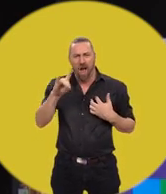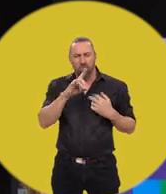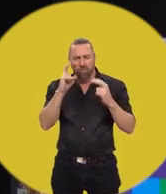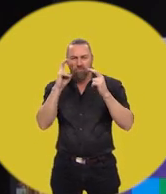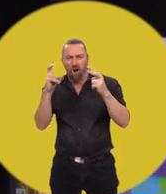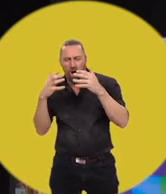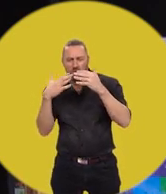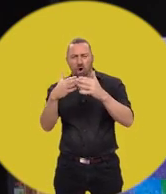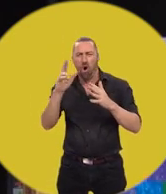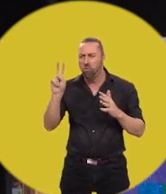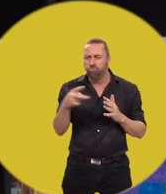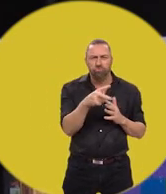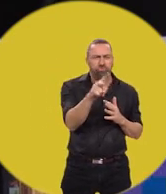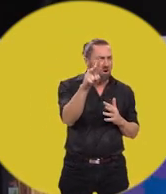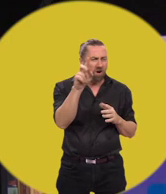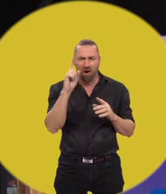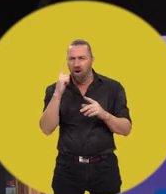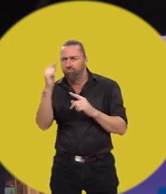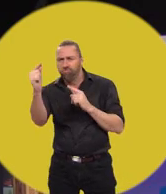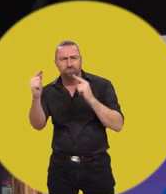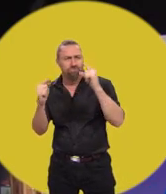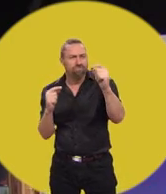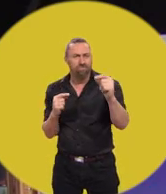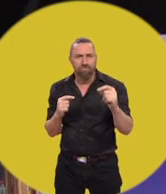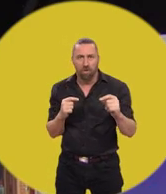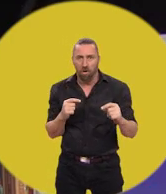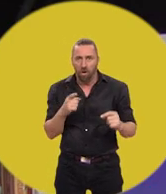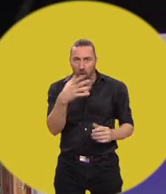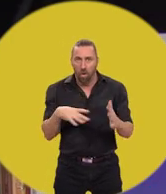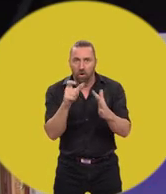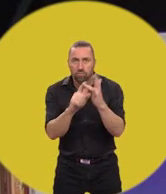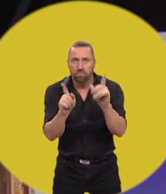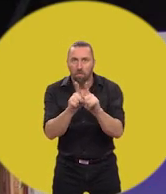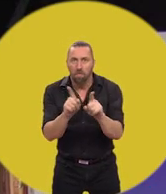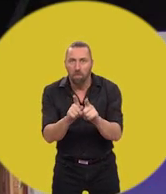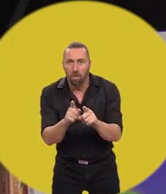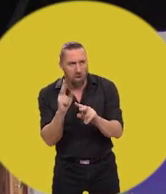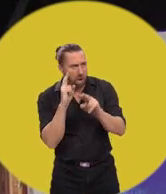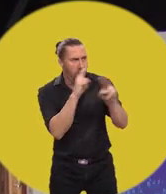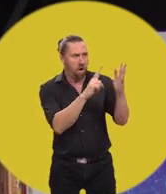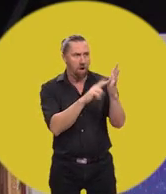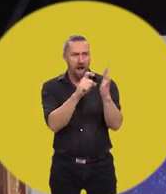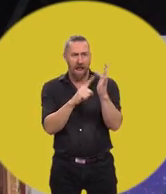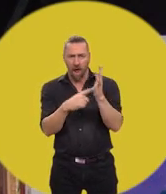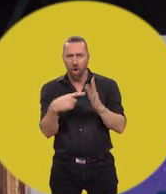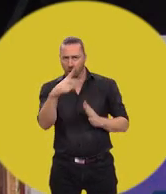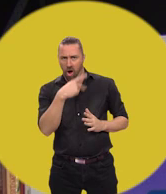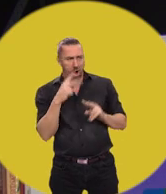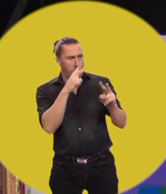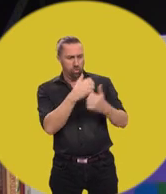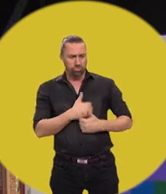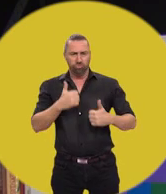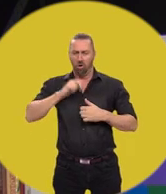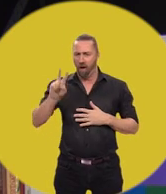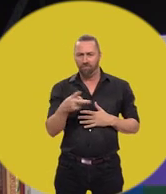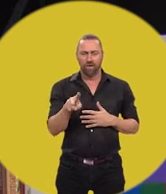adventure the animals went on in this story? Would you like to go on an adventure too? Well, up next, Nicola is going to show us how